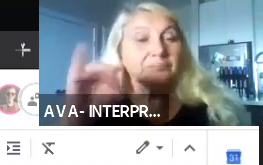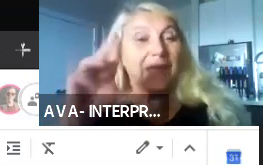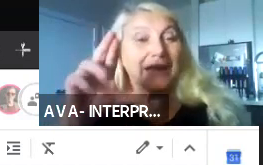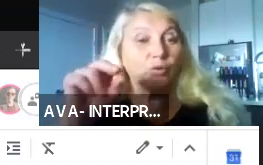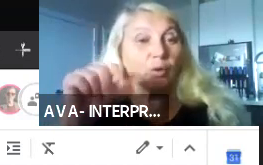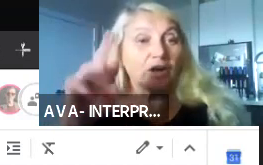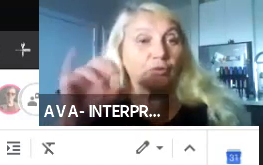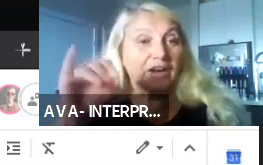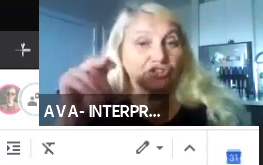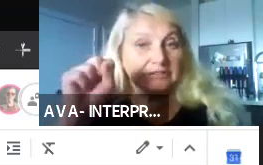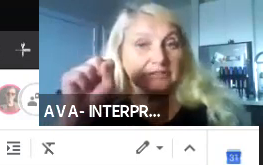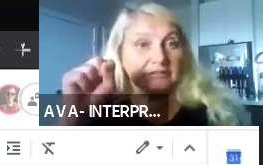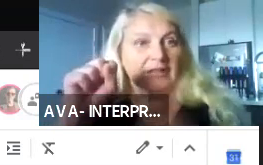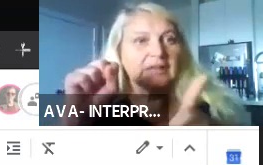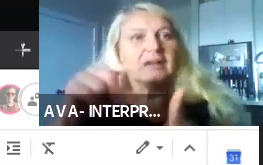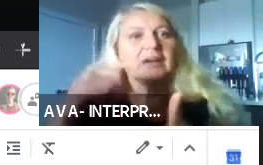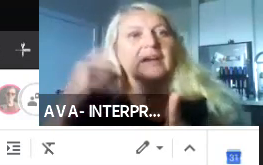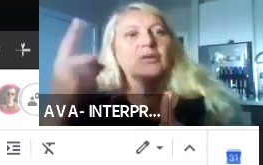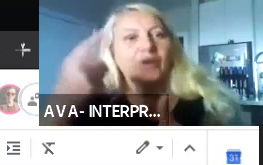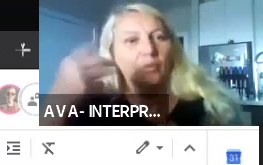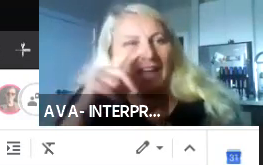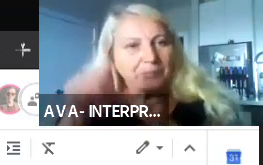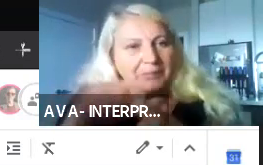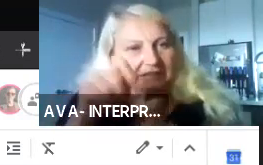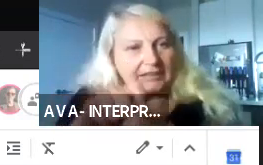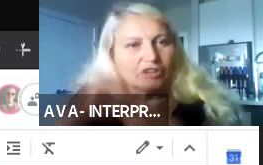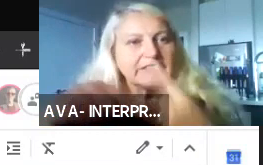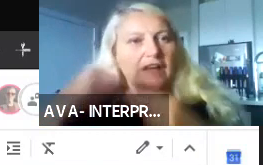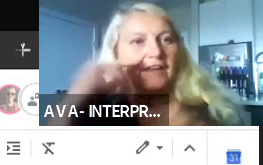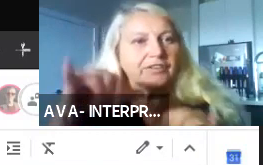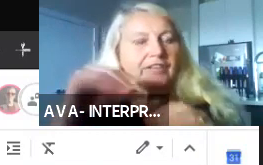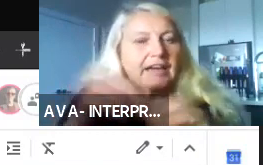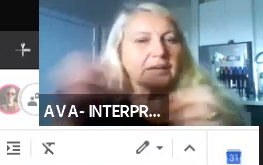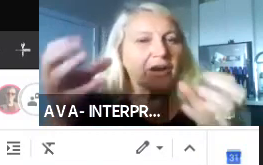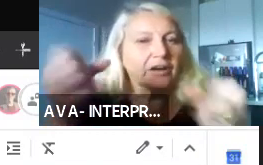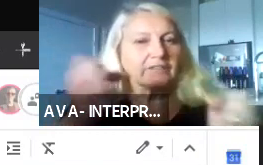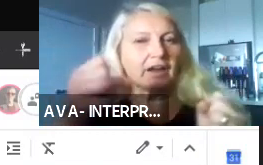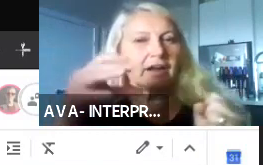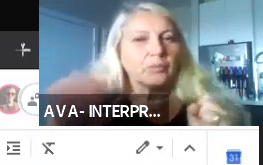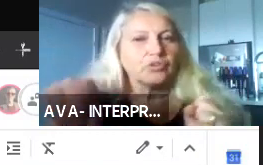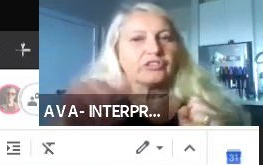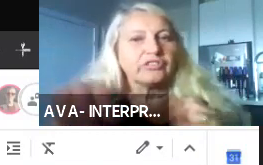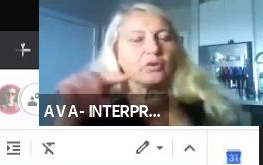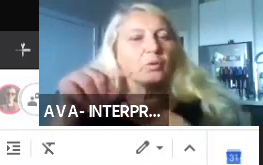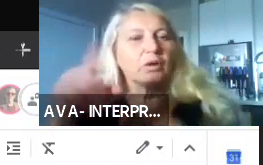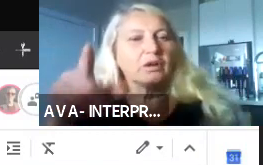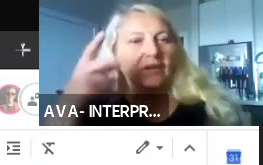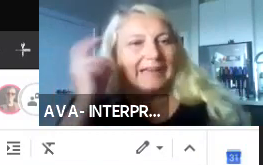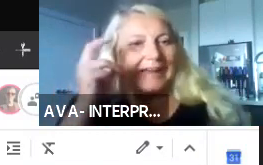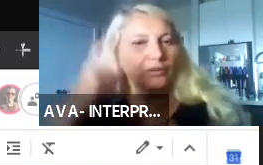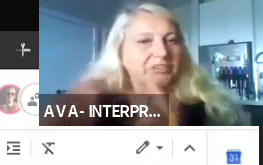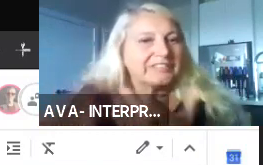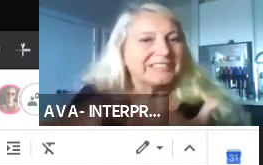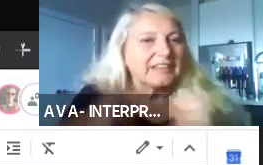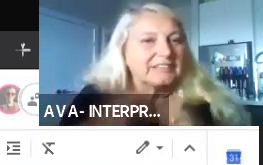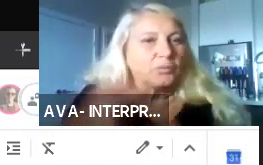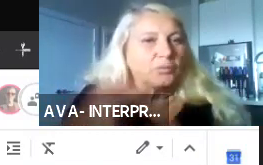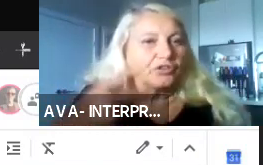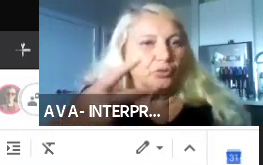was microaggressions. We don't have a particular sign for that in American Sign Language. And so Landon